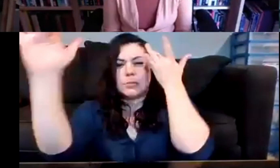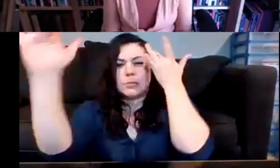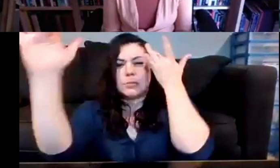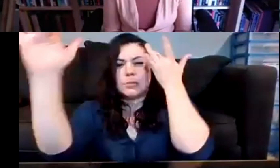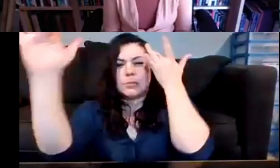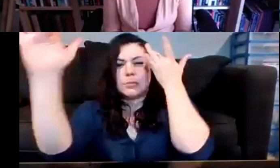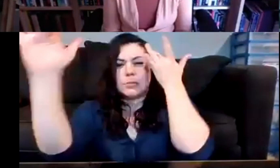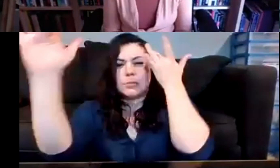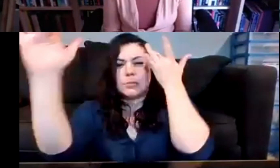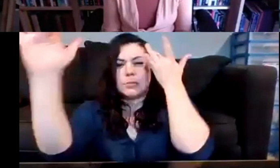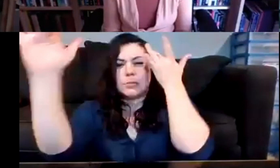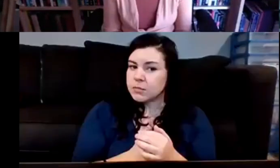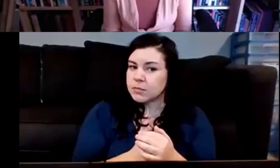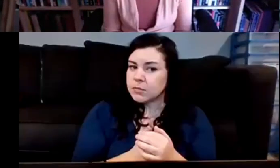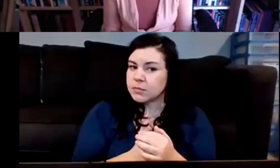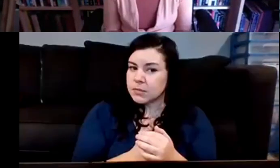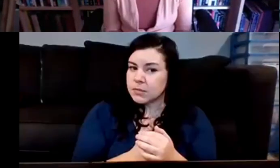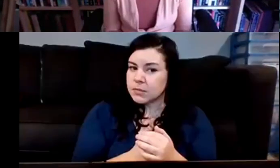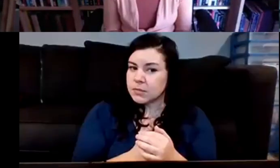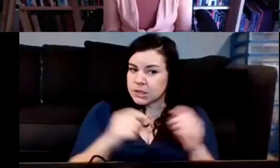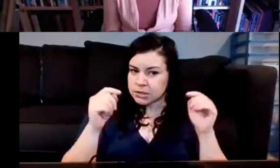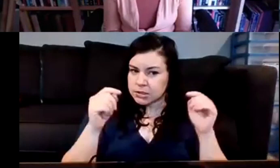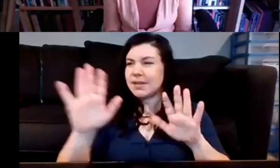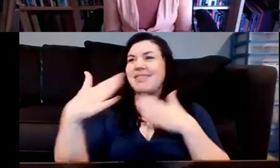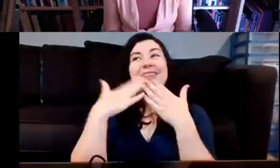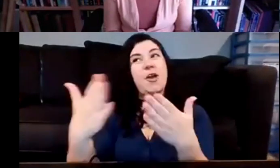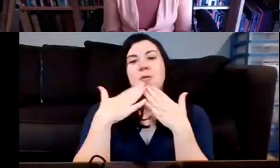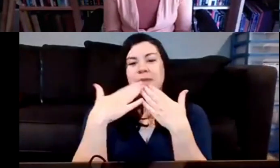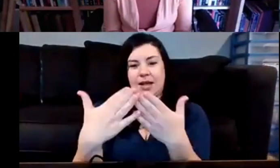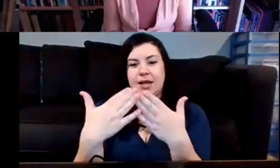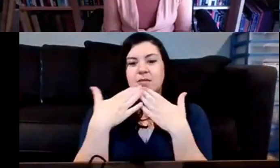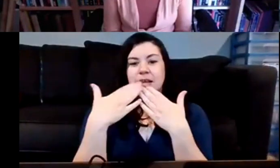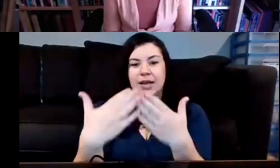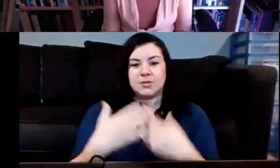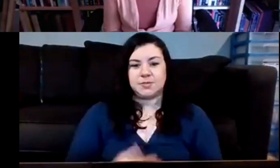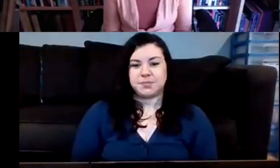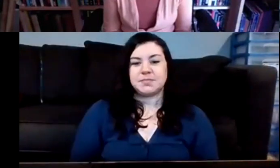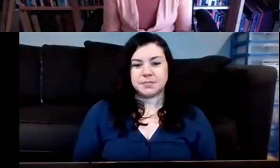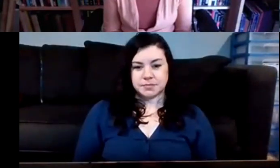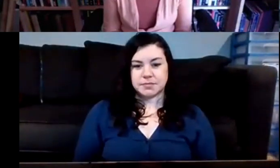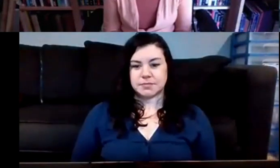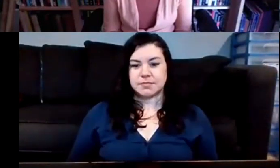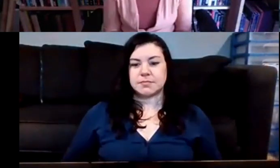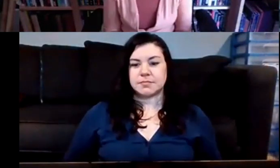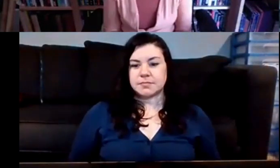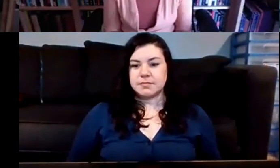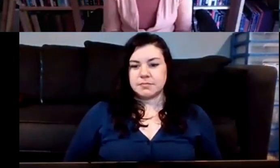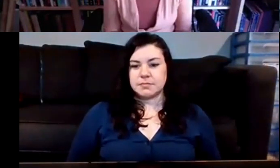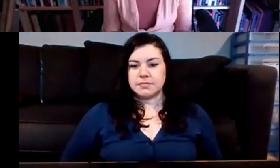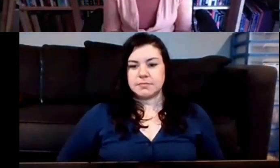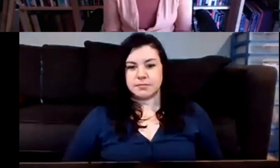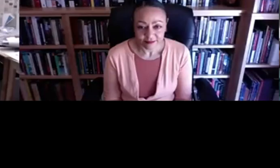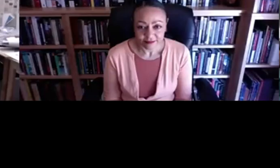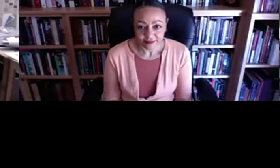rough, y'all. Thank you for being with me today. Thank you. I want to also, I'm